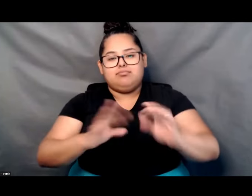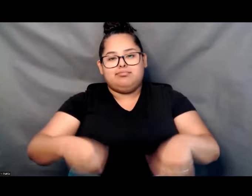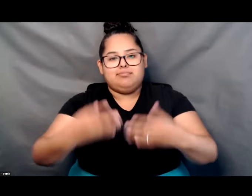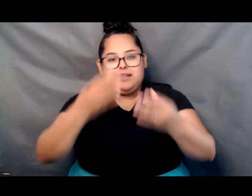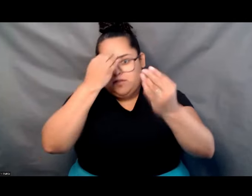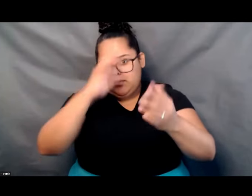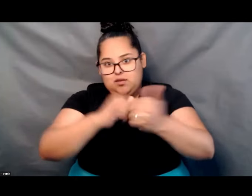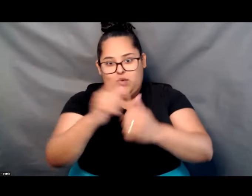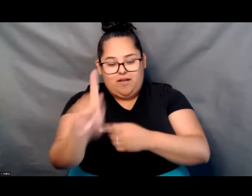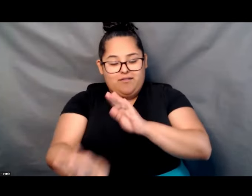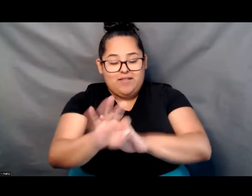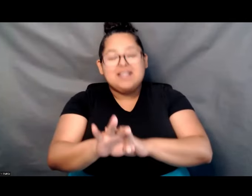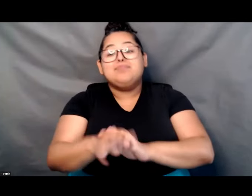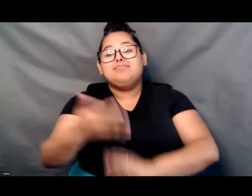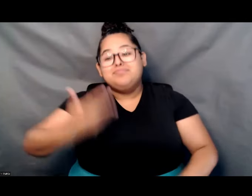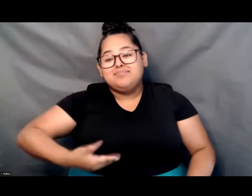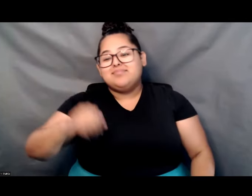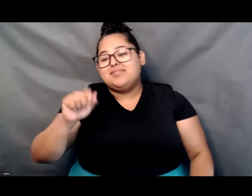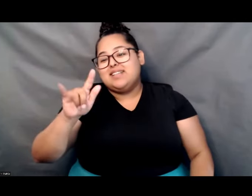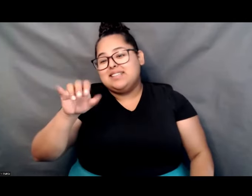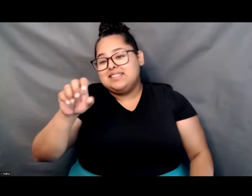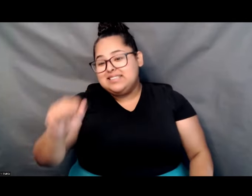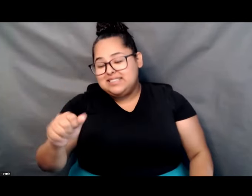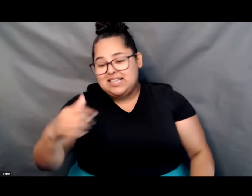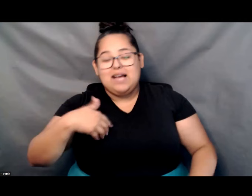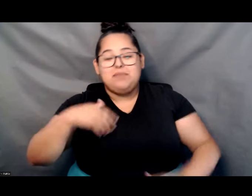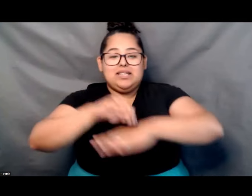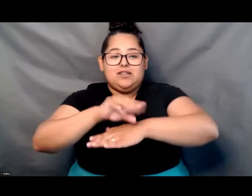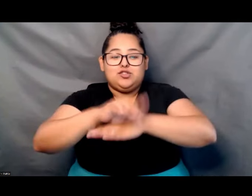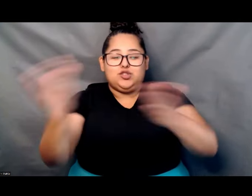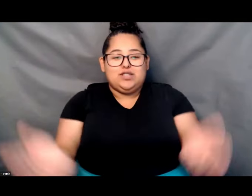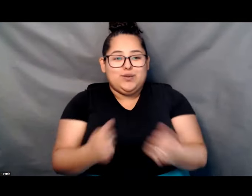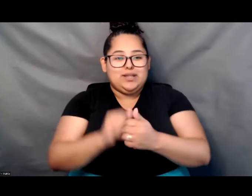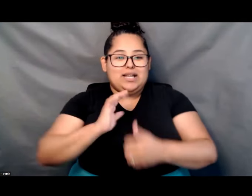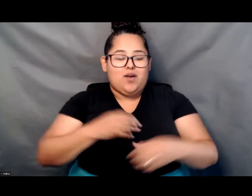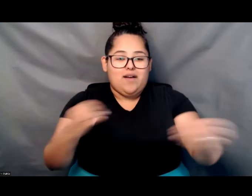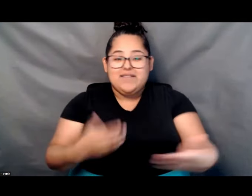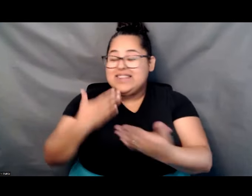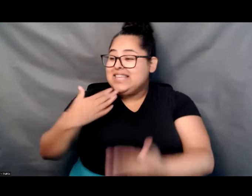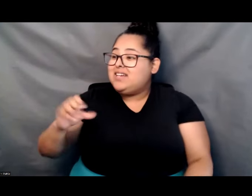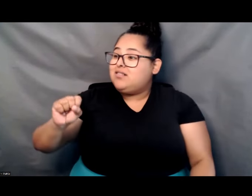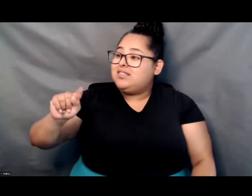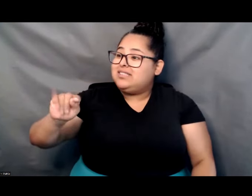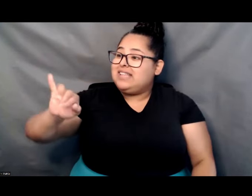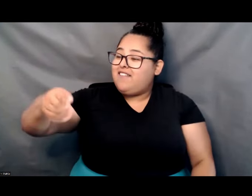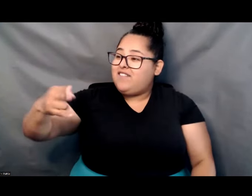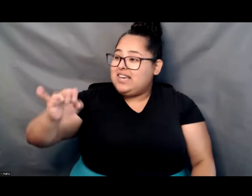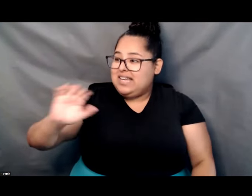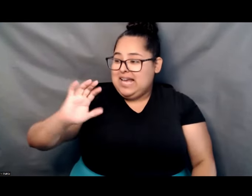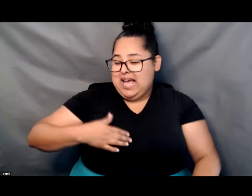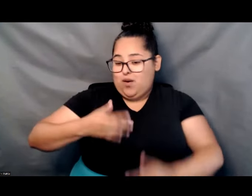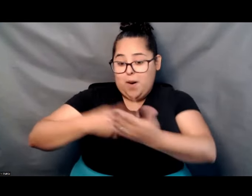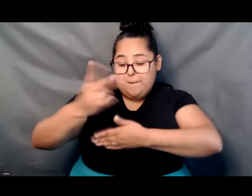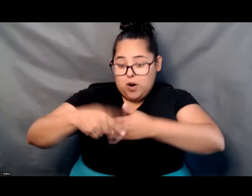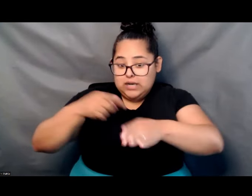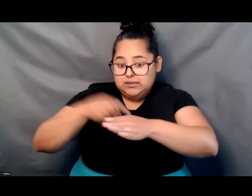Well, my name is Alyssa, and I'm a counselor here with our office. And thank you so much to Stephanie, our program specialist, for doing